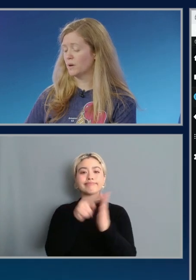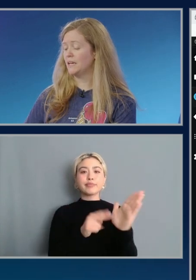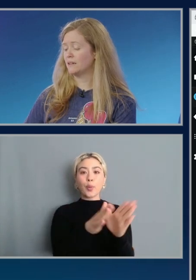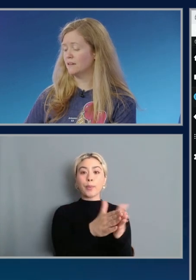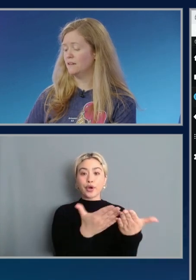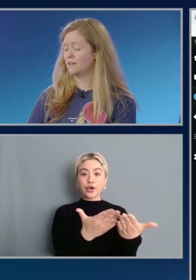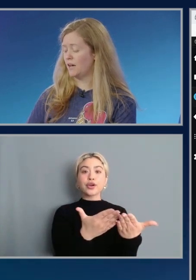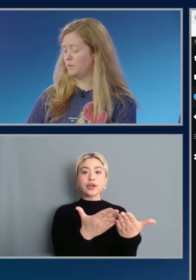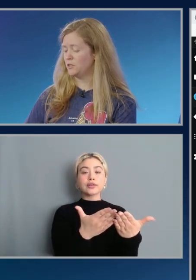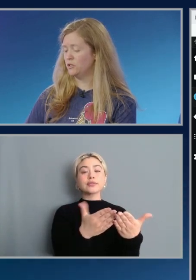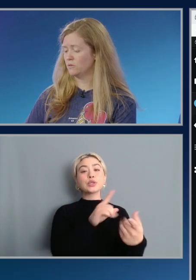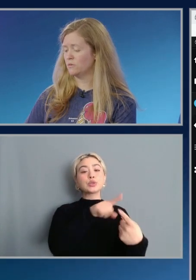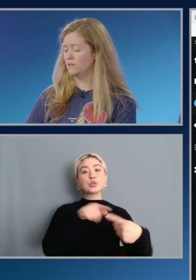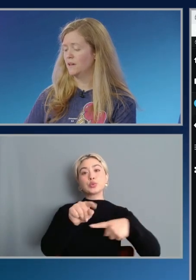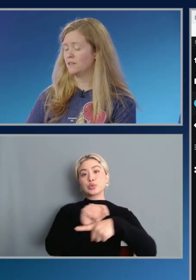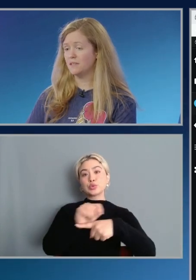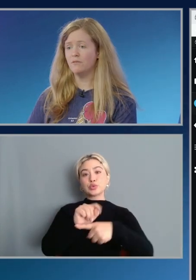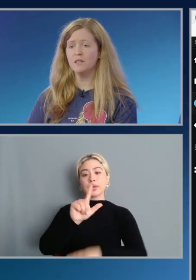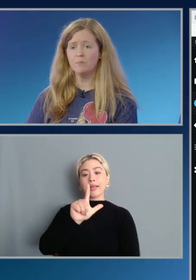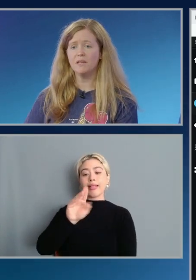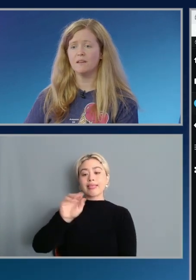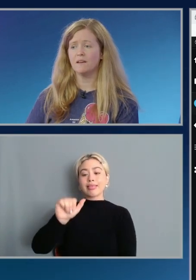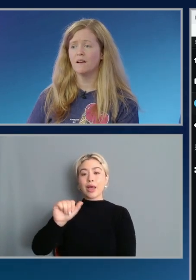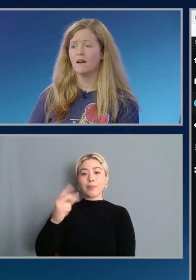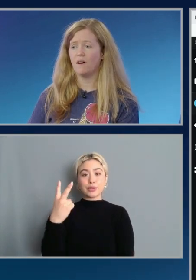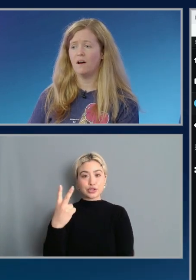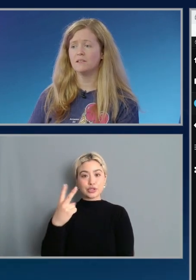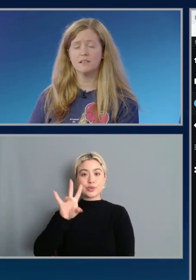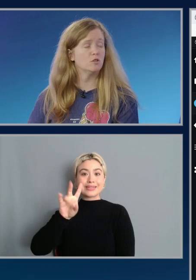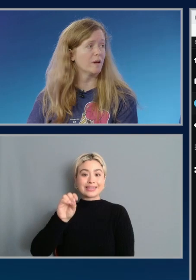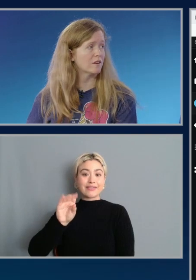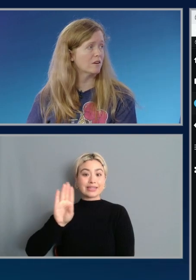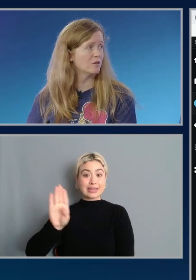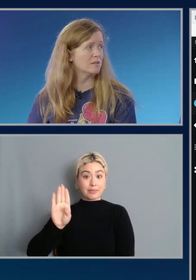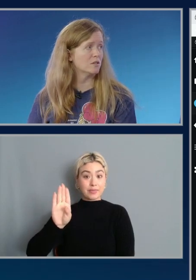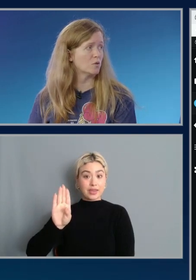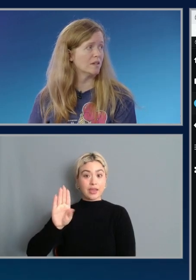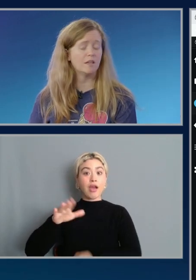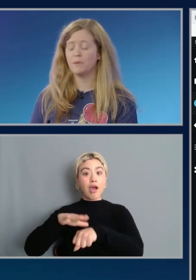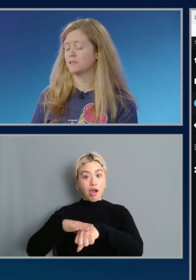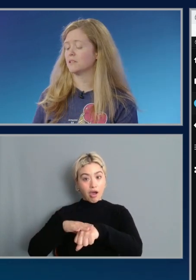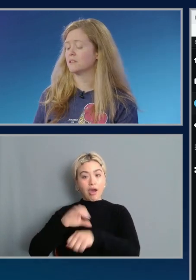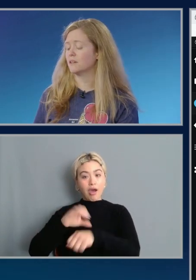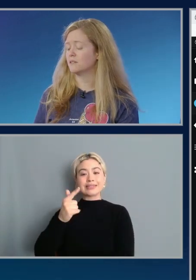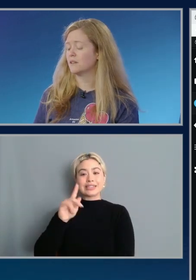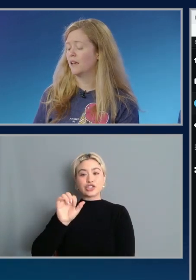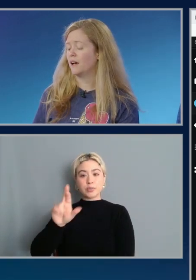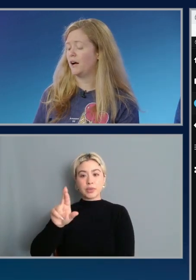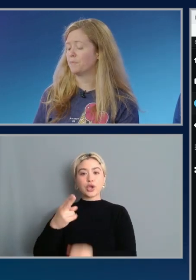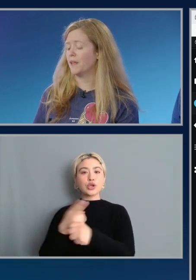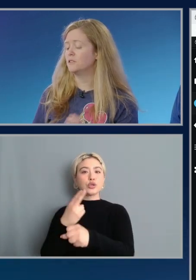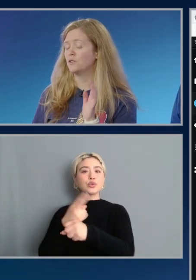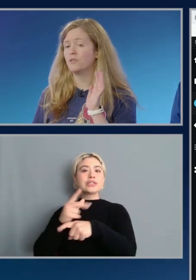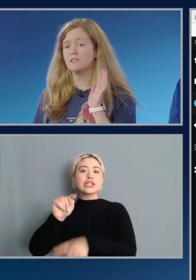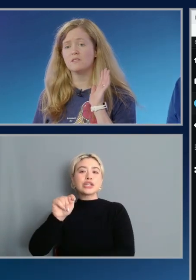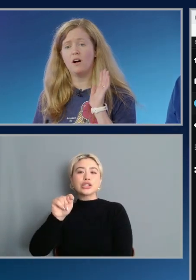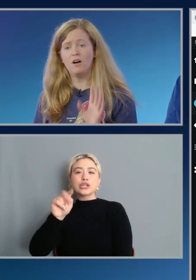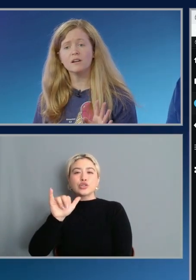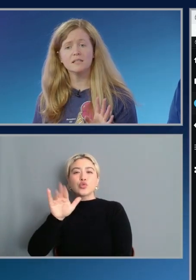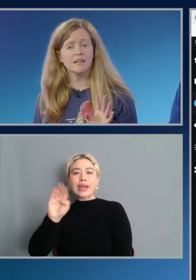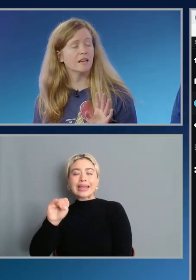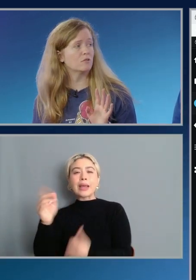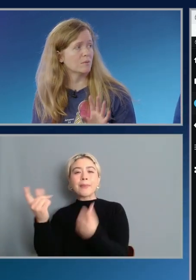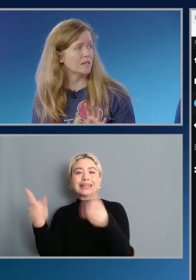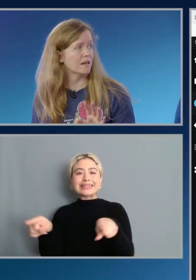to train Llama 2 70B on SageMaker using Trainium instances. Okay. And so this is